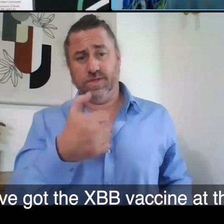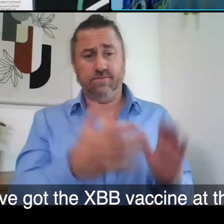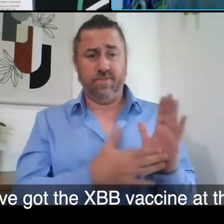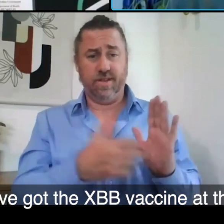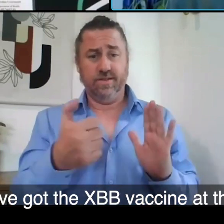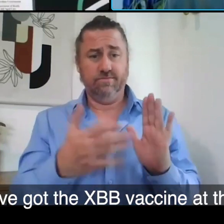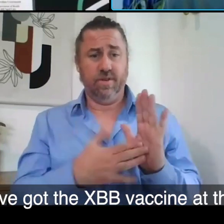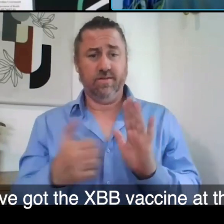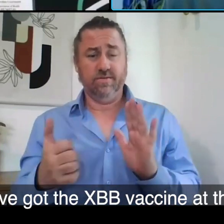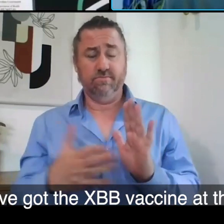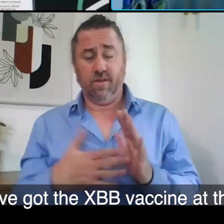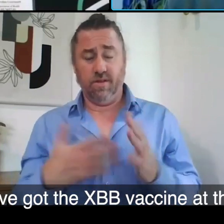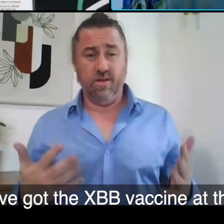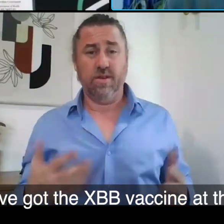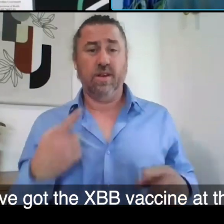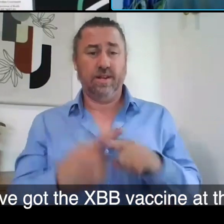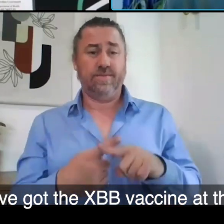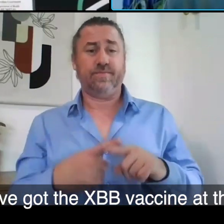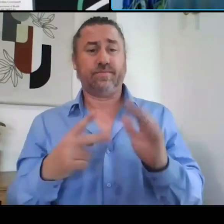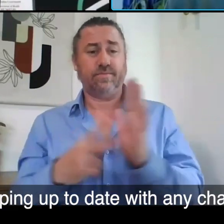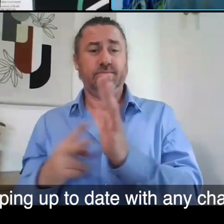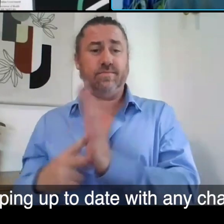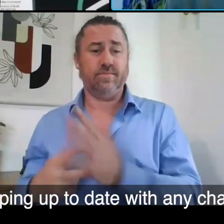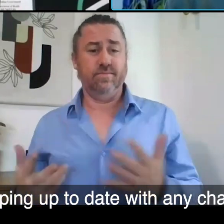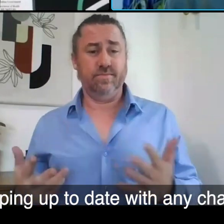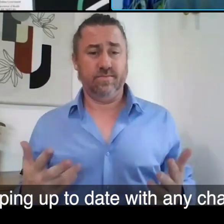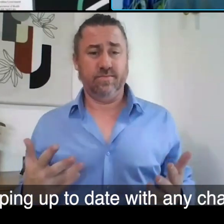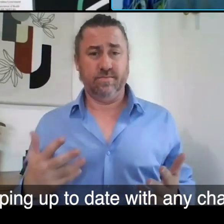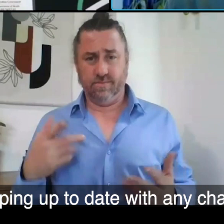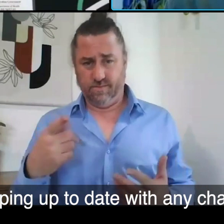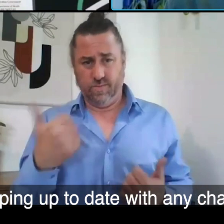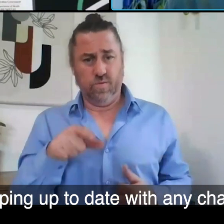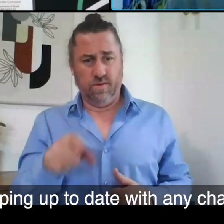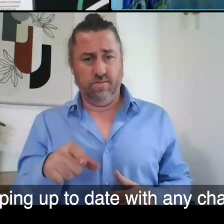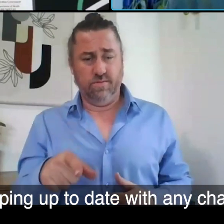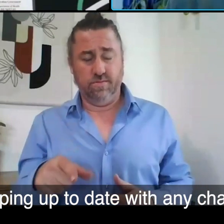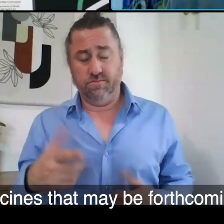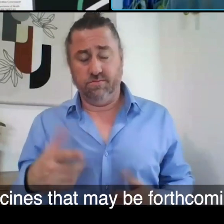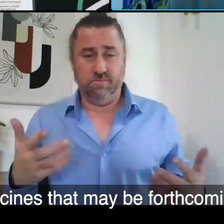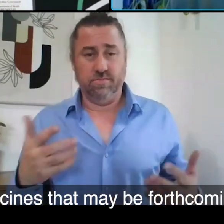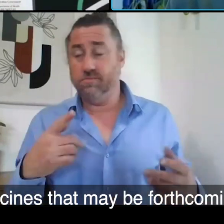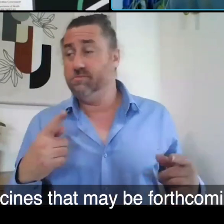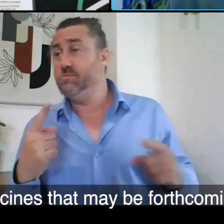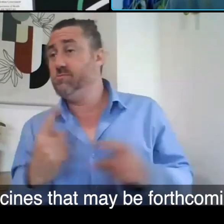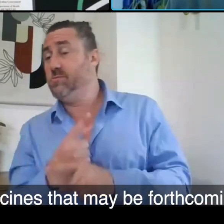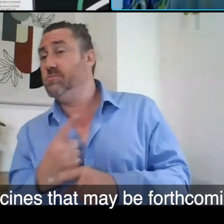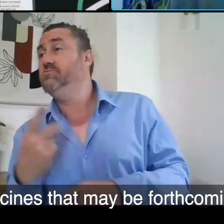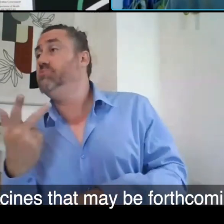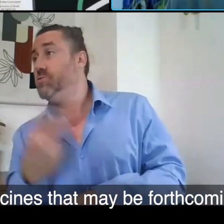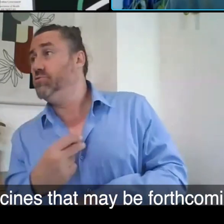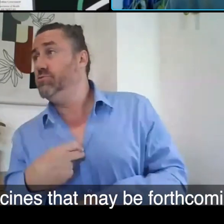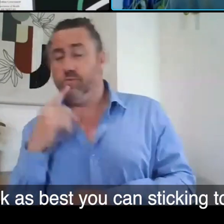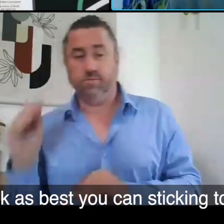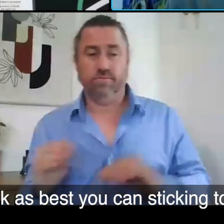months. Obviously, we've got the XBB vaccine at the moment, so we'll be keeping up to date with what any changes in the vaccines that may